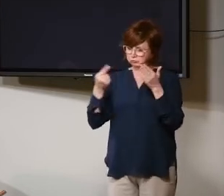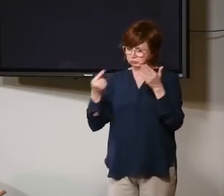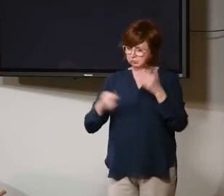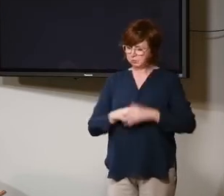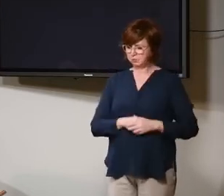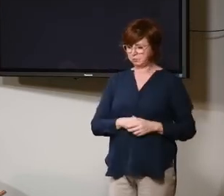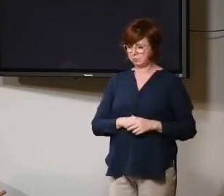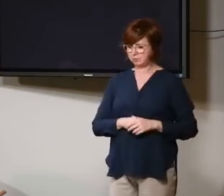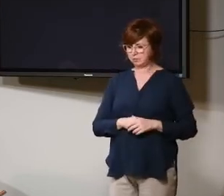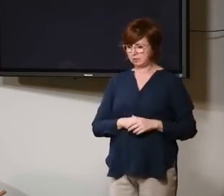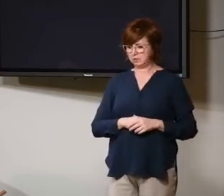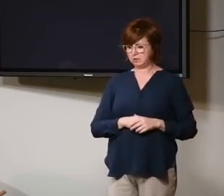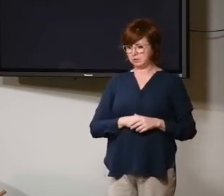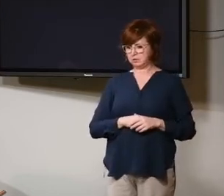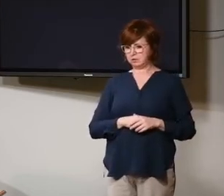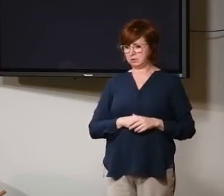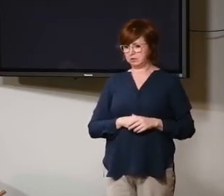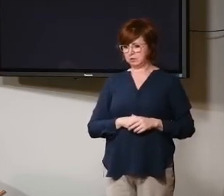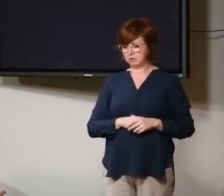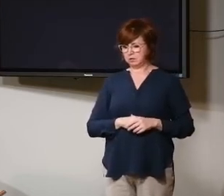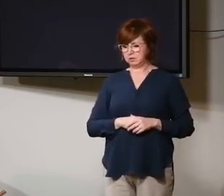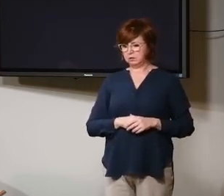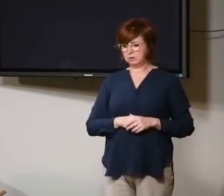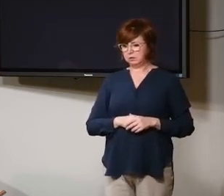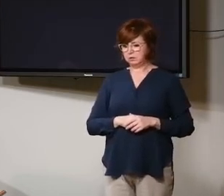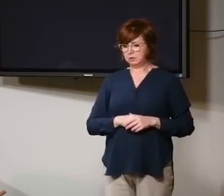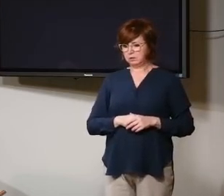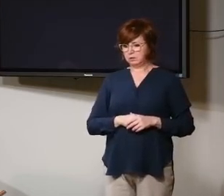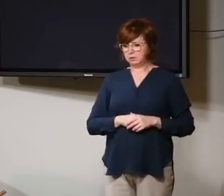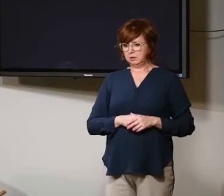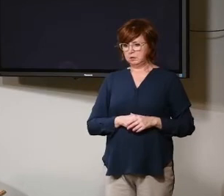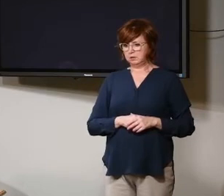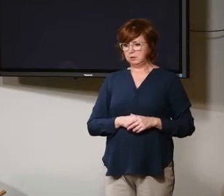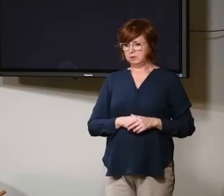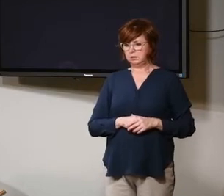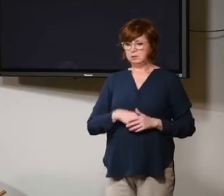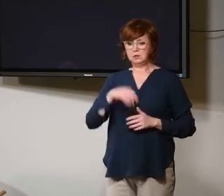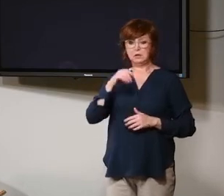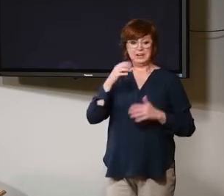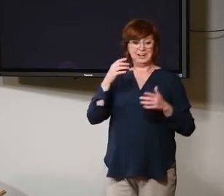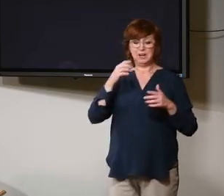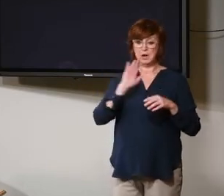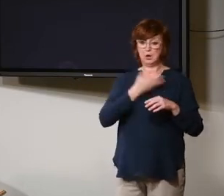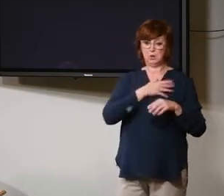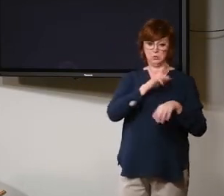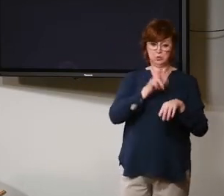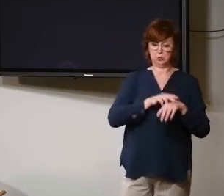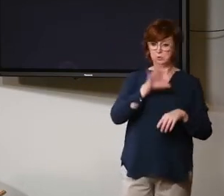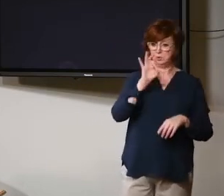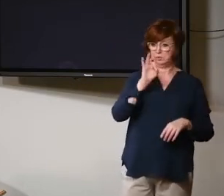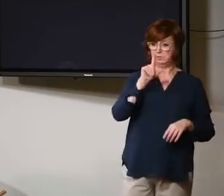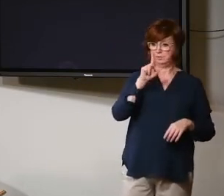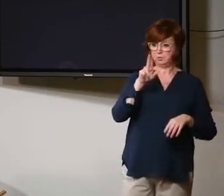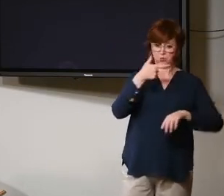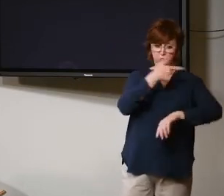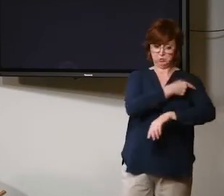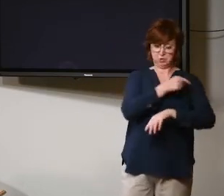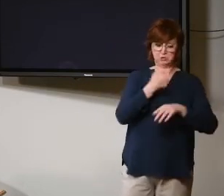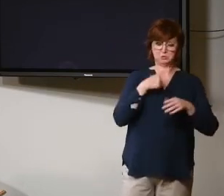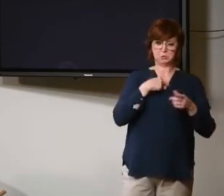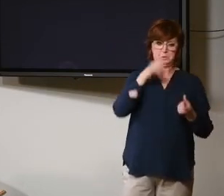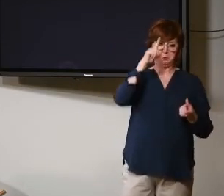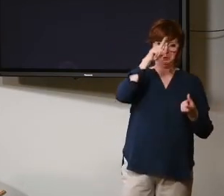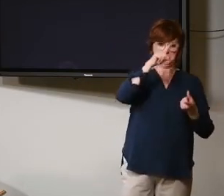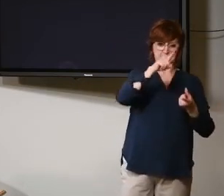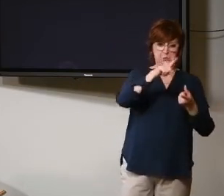for influenza and other respiratory viruses, because we're tailing off the influenza season. So that's giving us more space for COVID-19 testing.